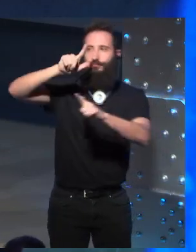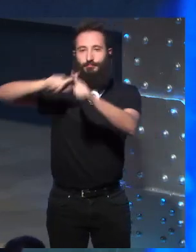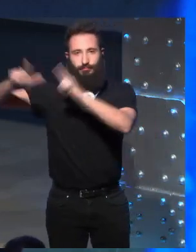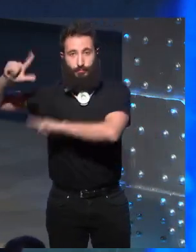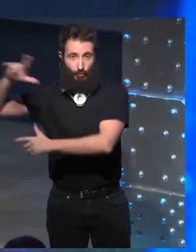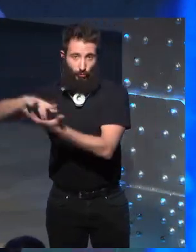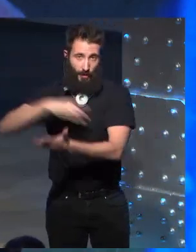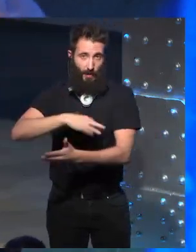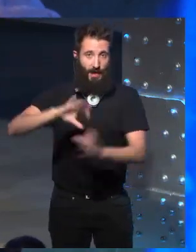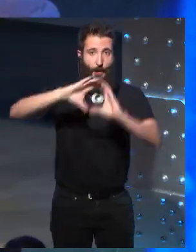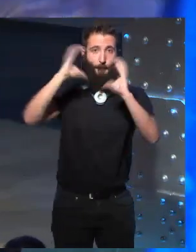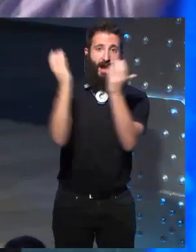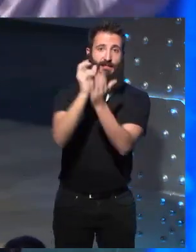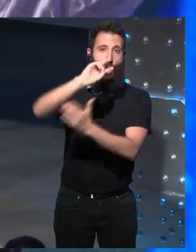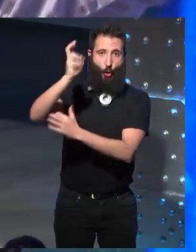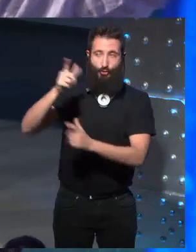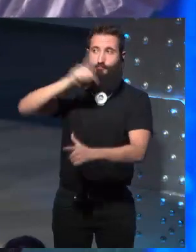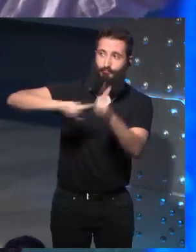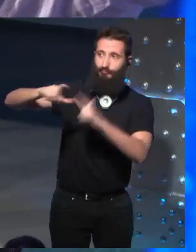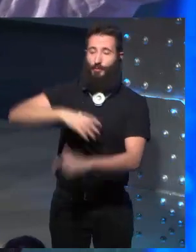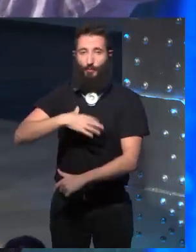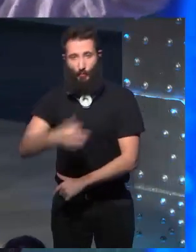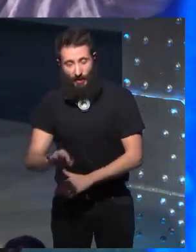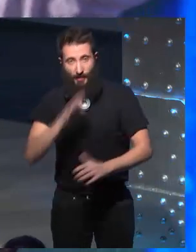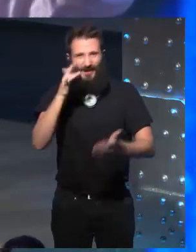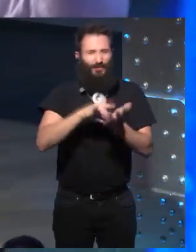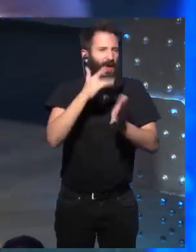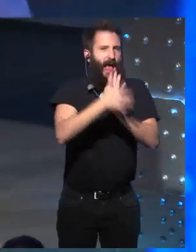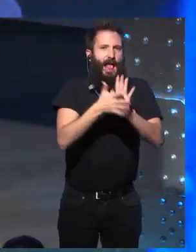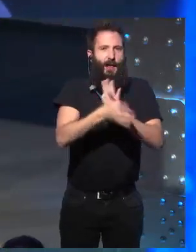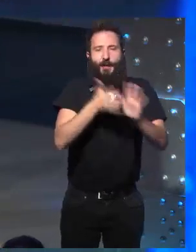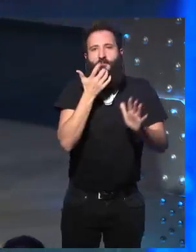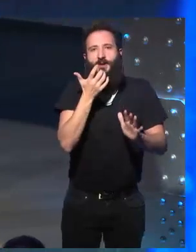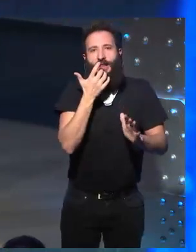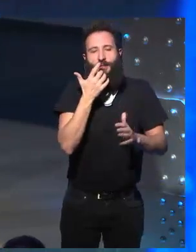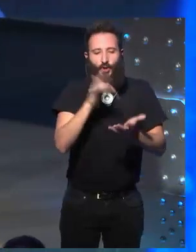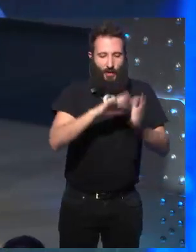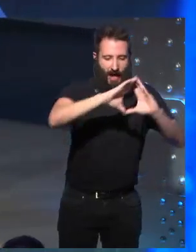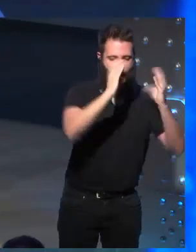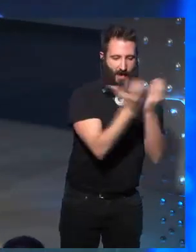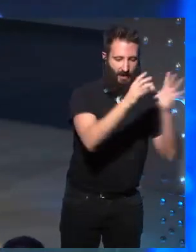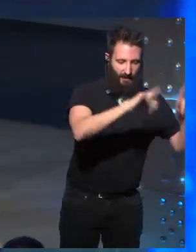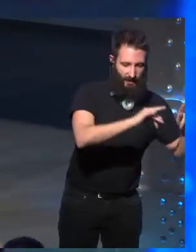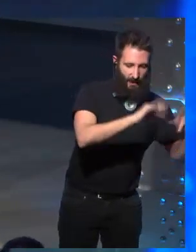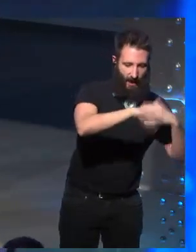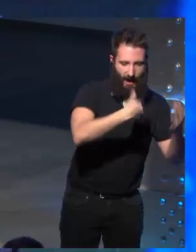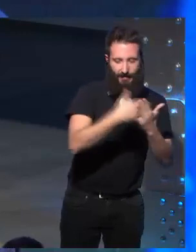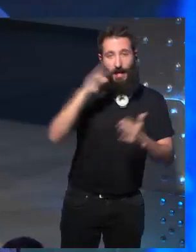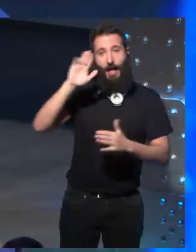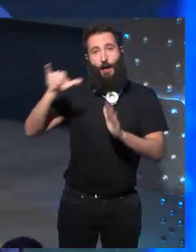instance, if you want to travel from the Earth to Proxima b, that planet I told you about before that was about